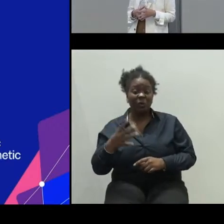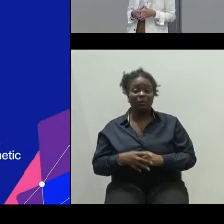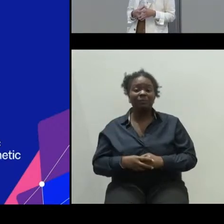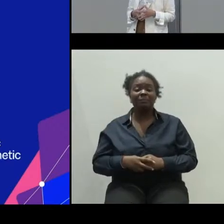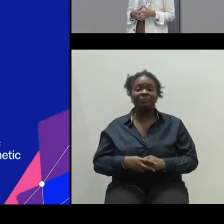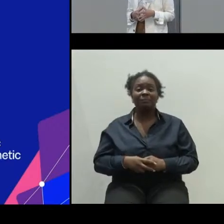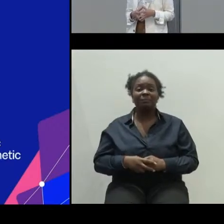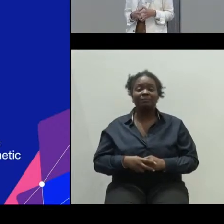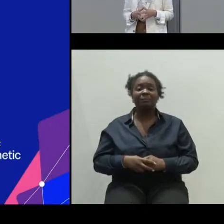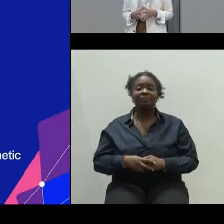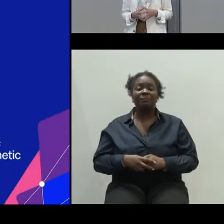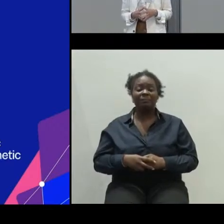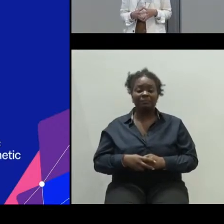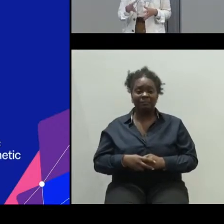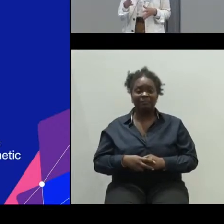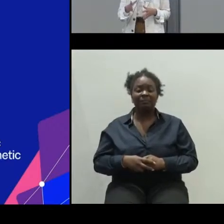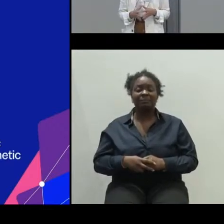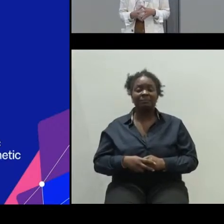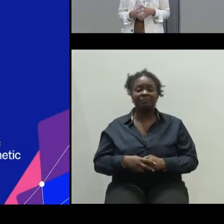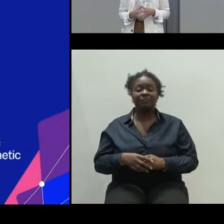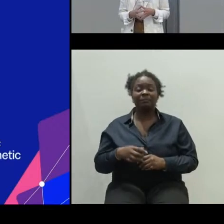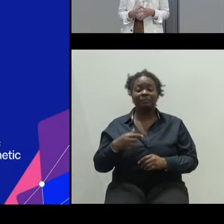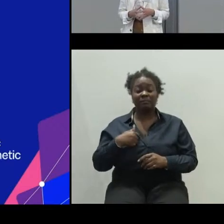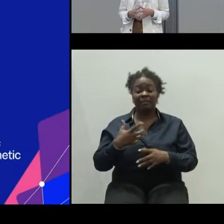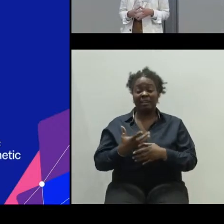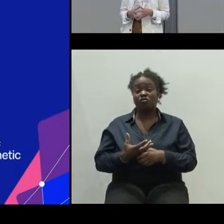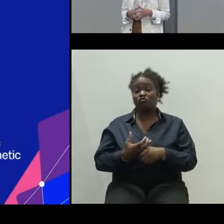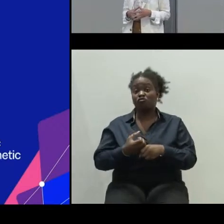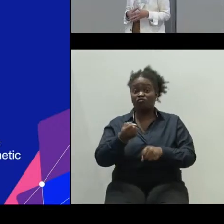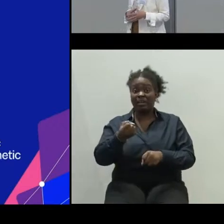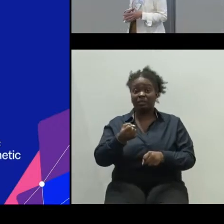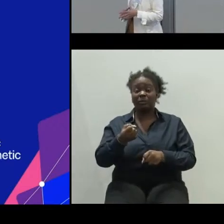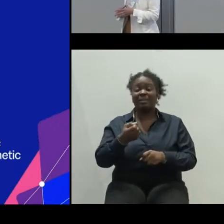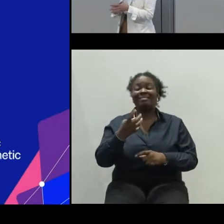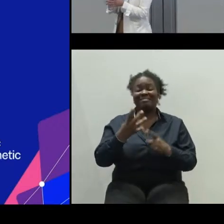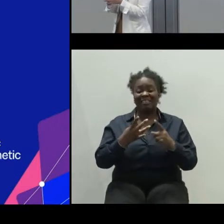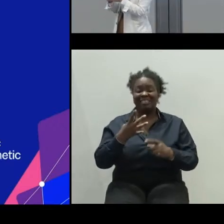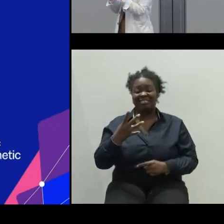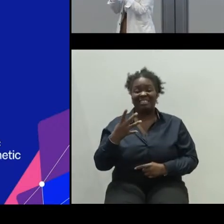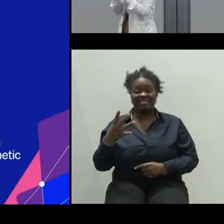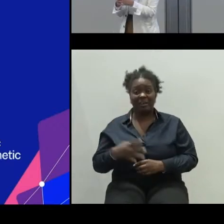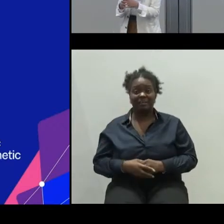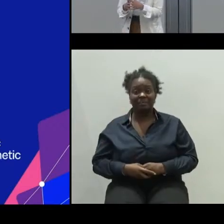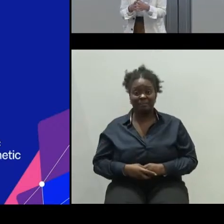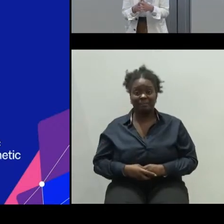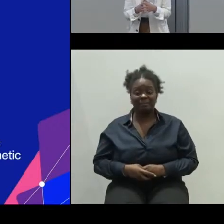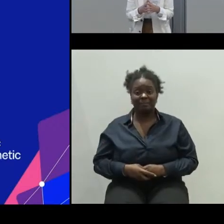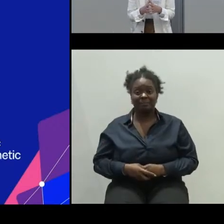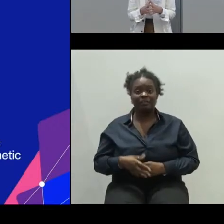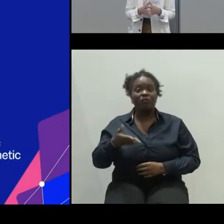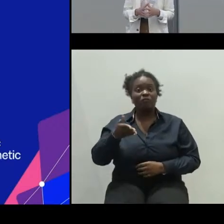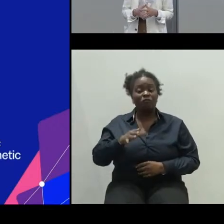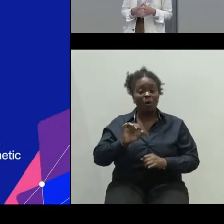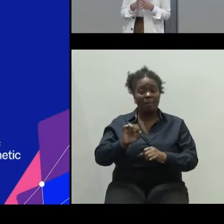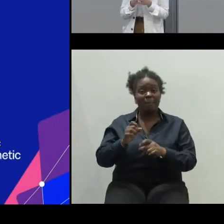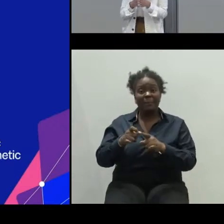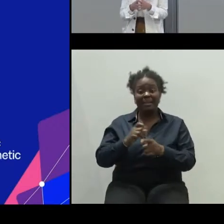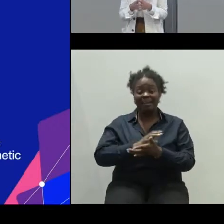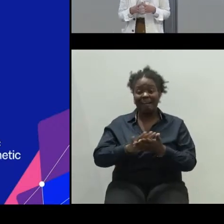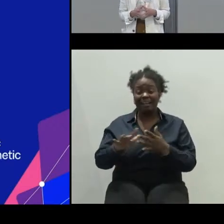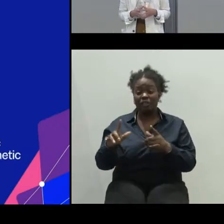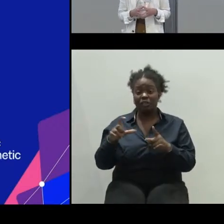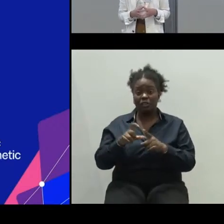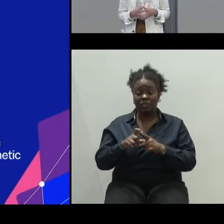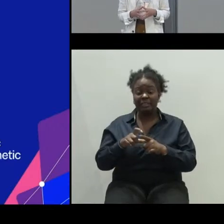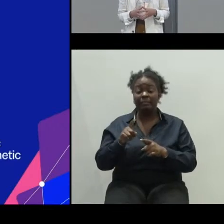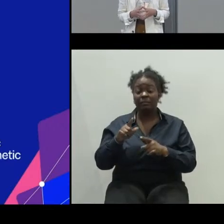the University of California, Berkeley, and graduated in '99. From her PhD, she went on